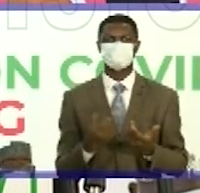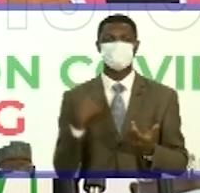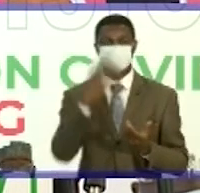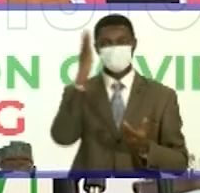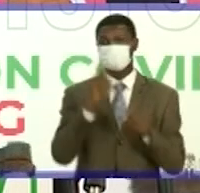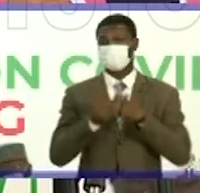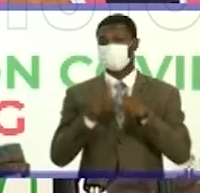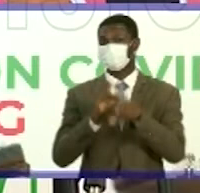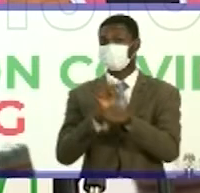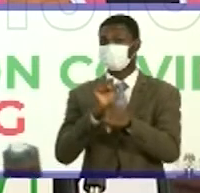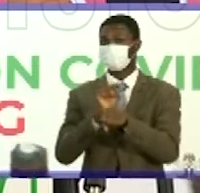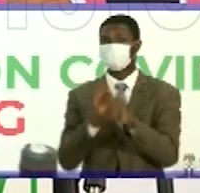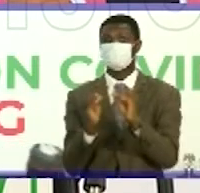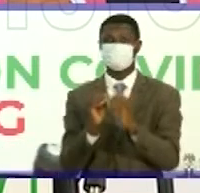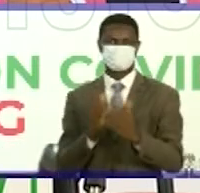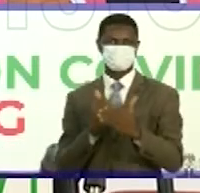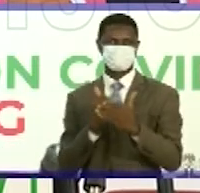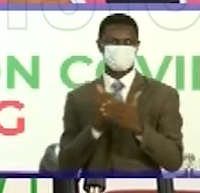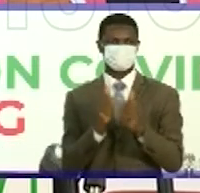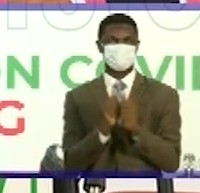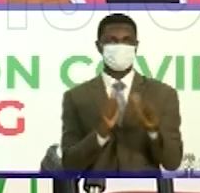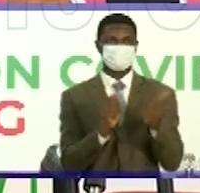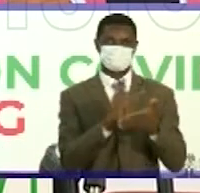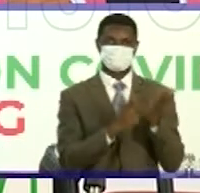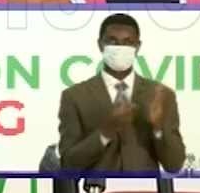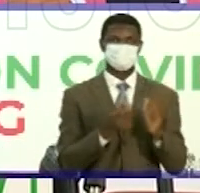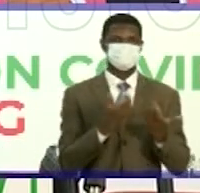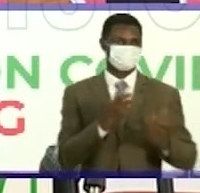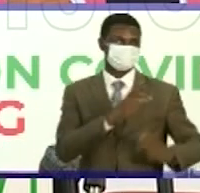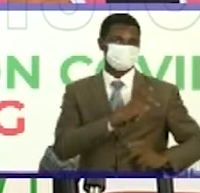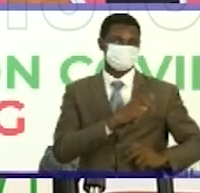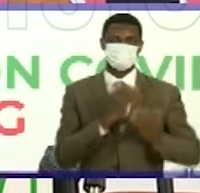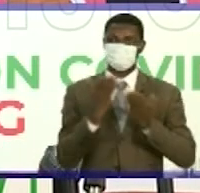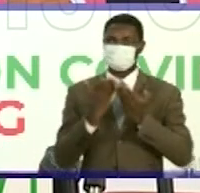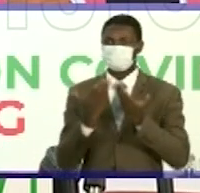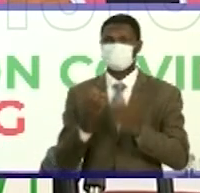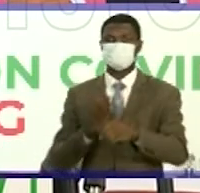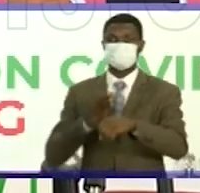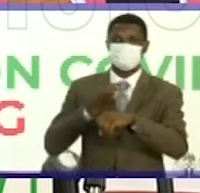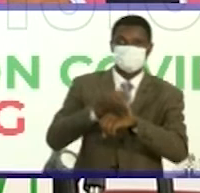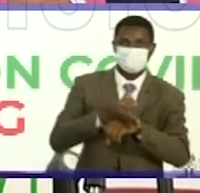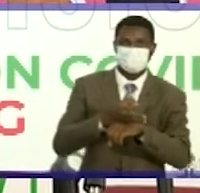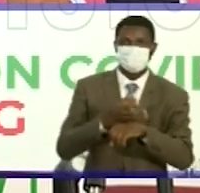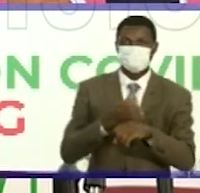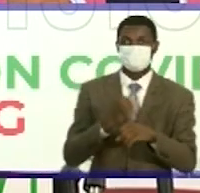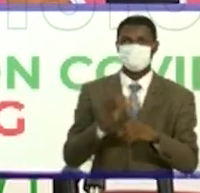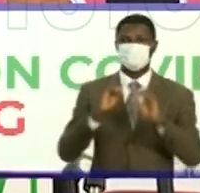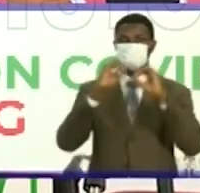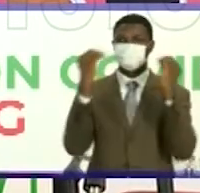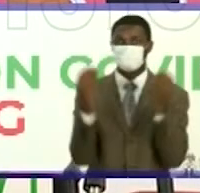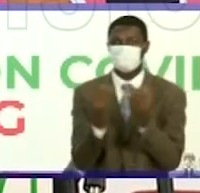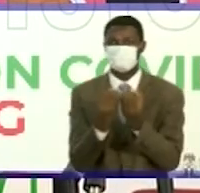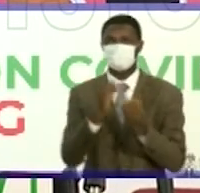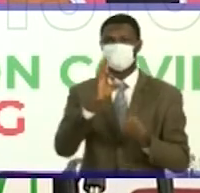work more closely with other parts of the security services and enforcement agencies, such as road safety from the transport